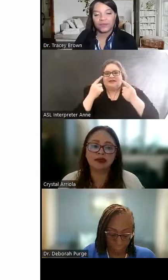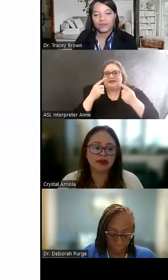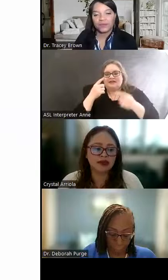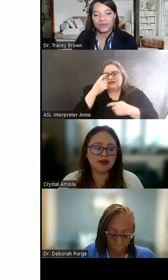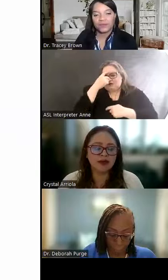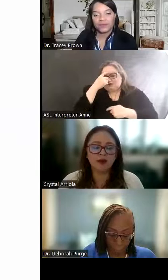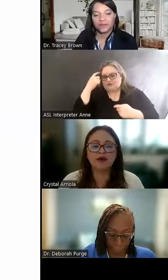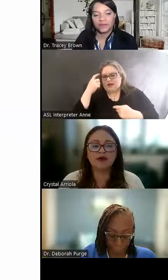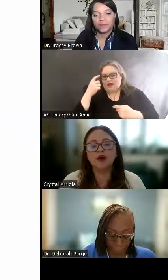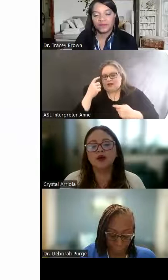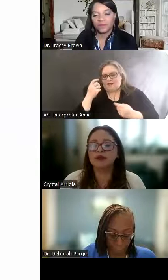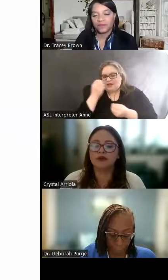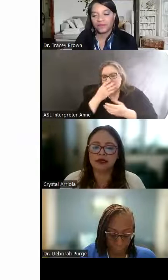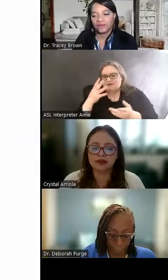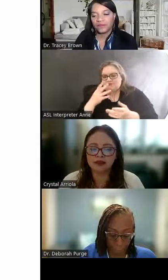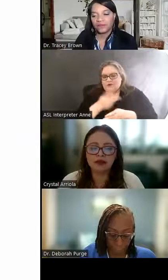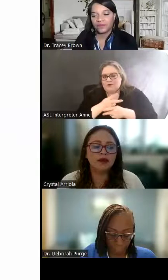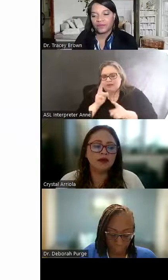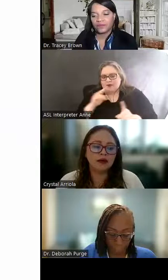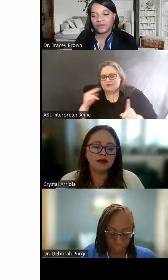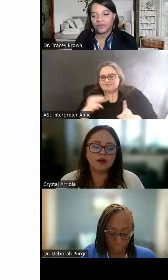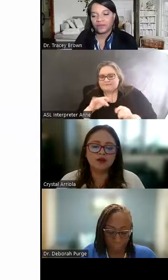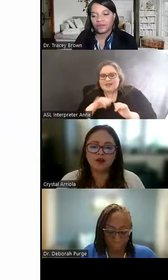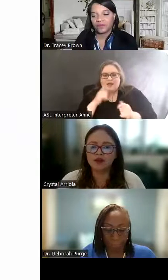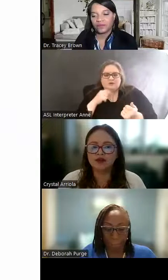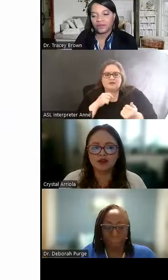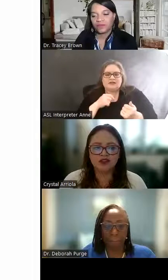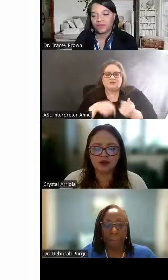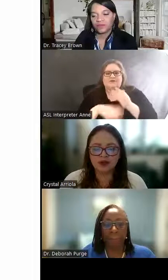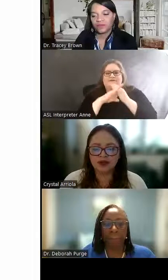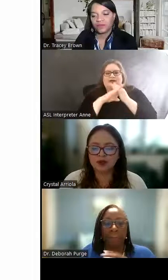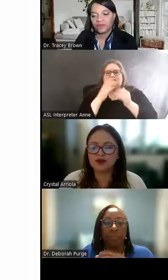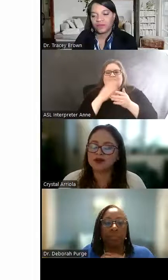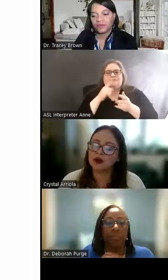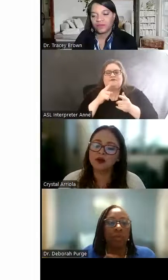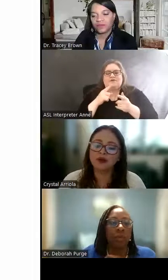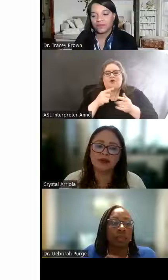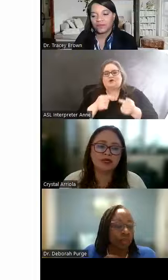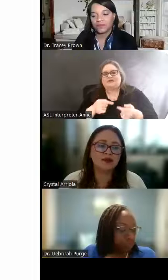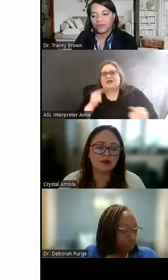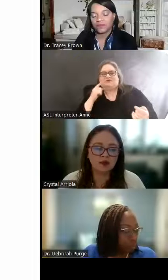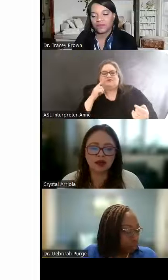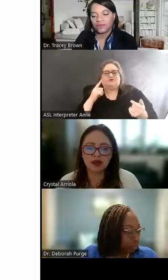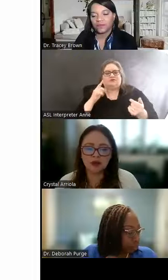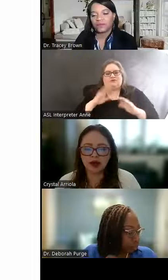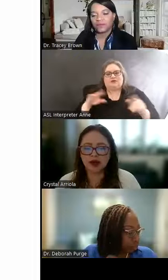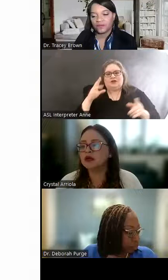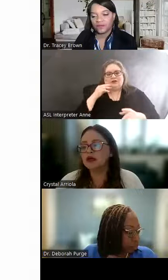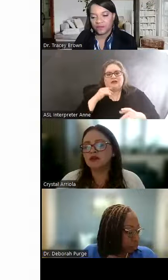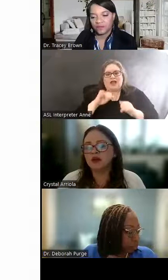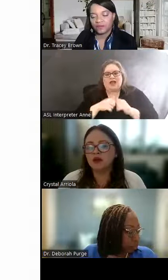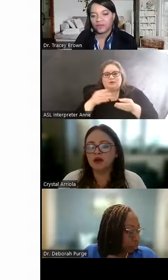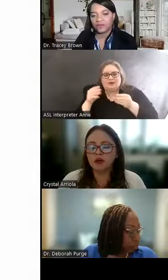care lens type of way of how can we prevent some of those adverse childhood experiences? How can we mitigate some of that